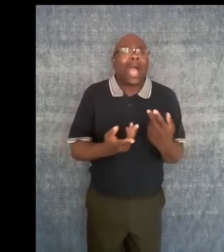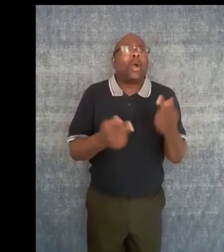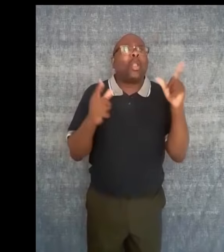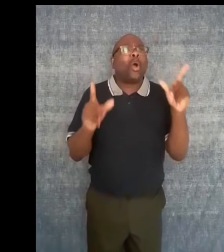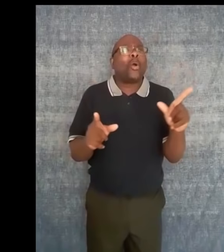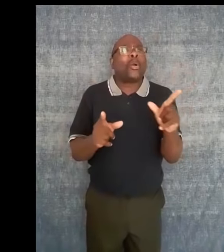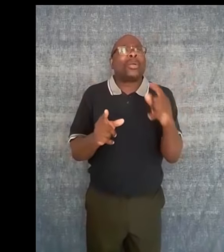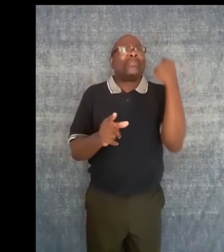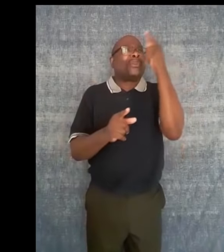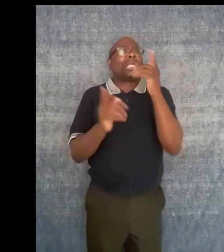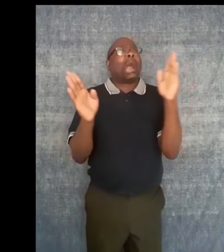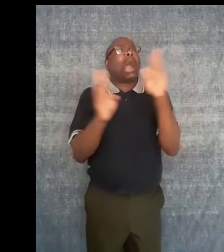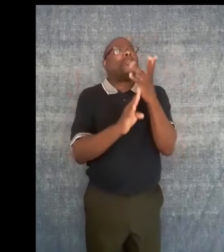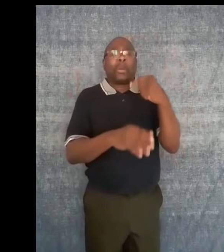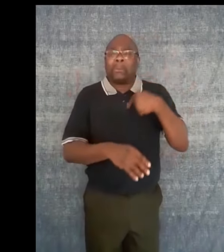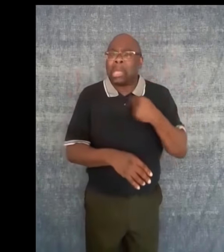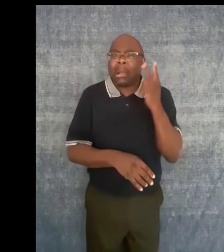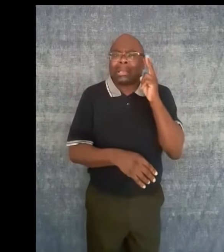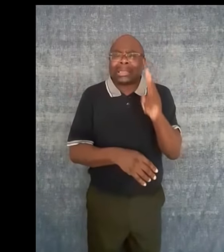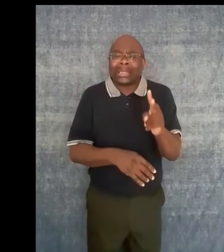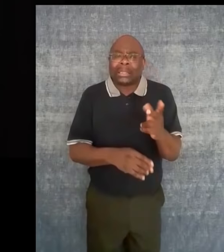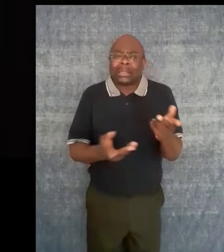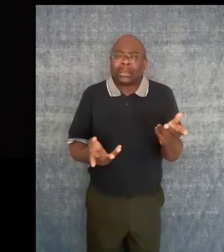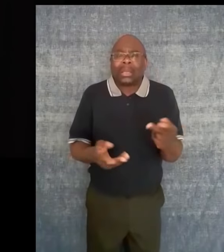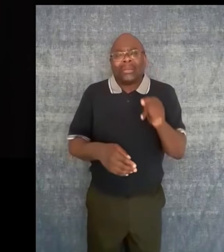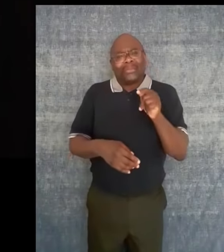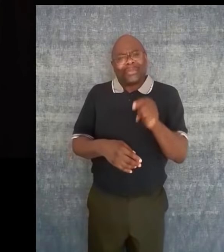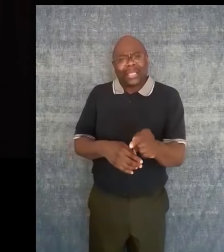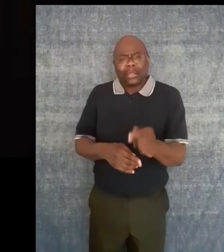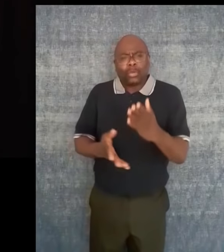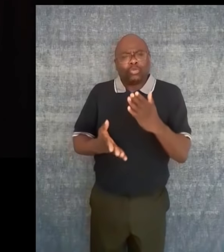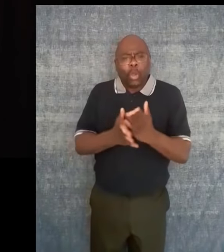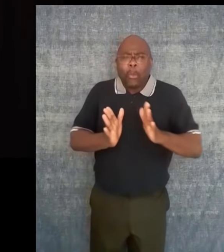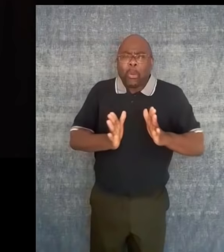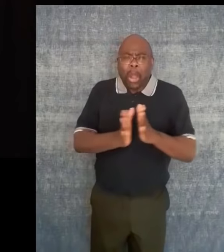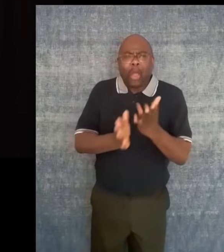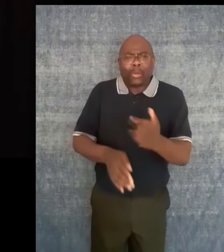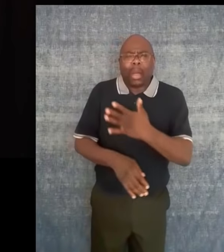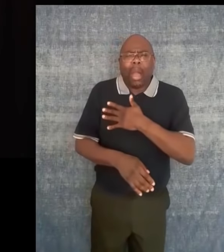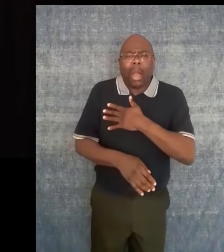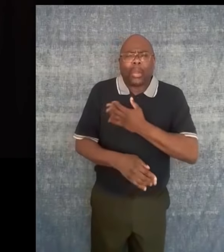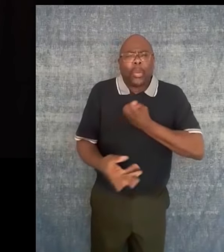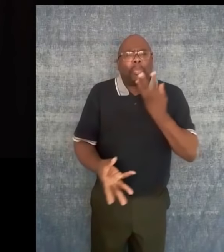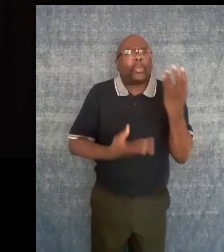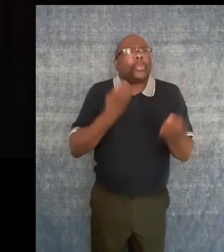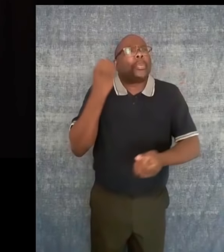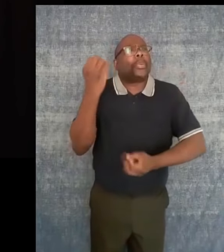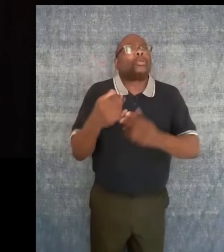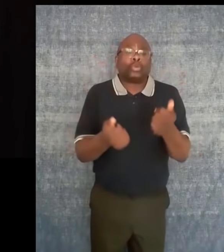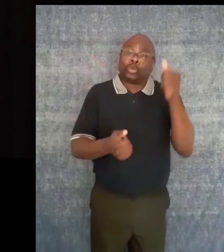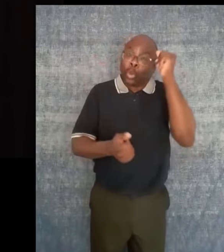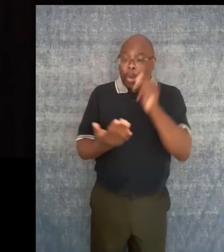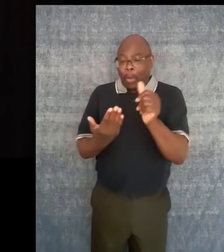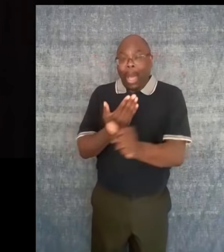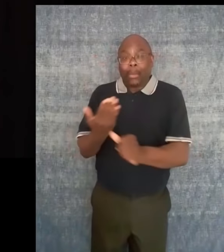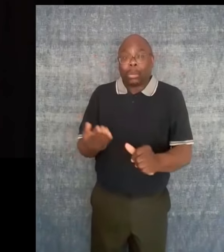long will you hide your face from me?" And this is a real prayer from the heart, isn't it? And it's great to know in the Bible